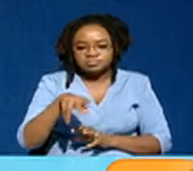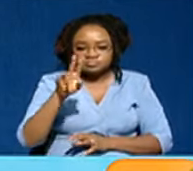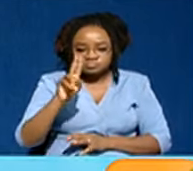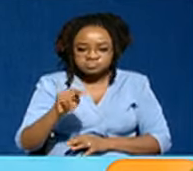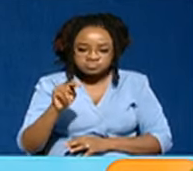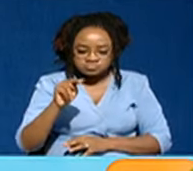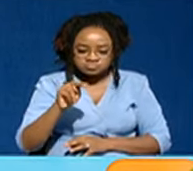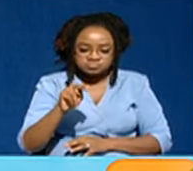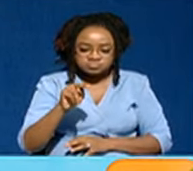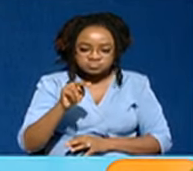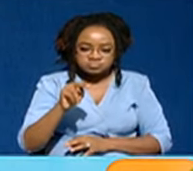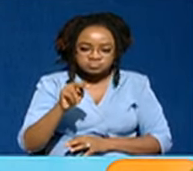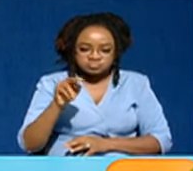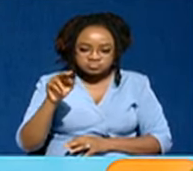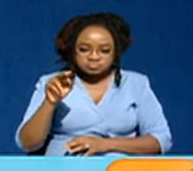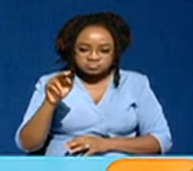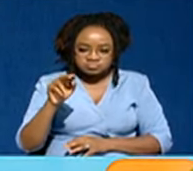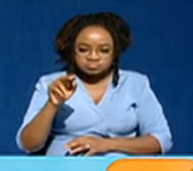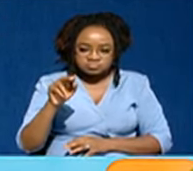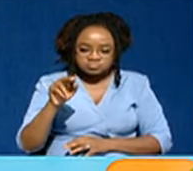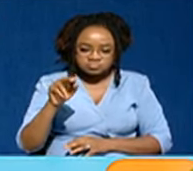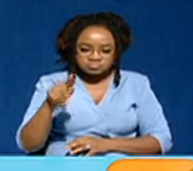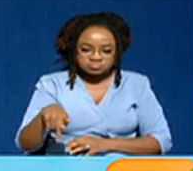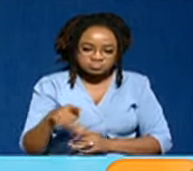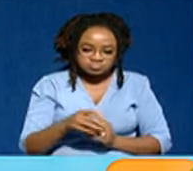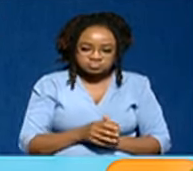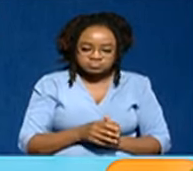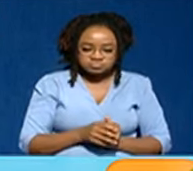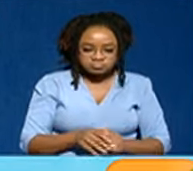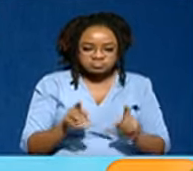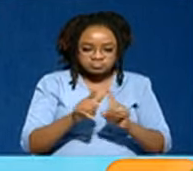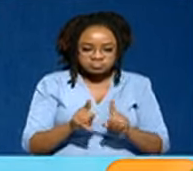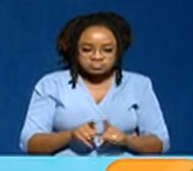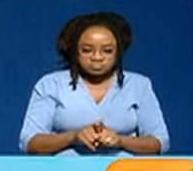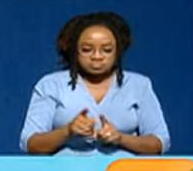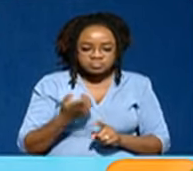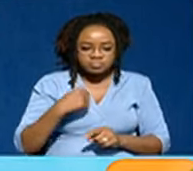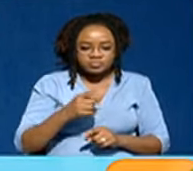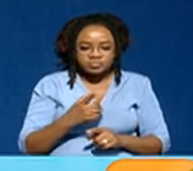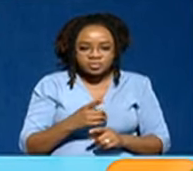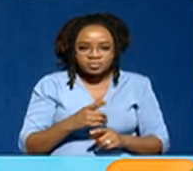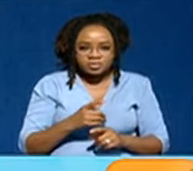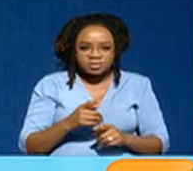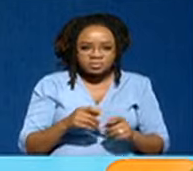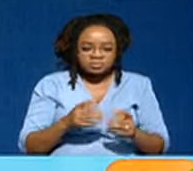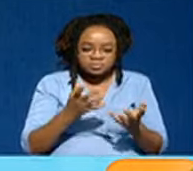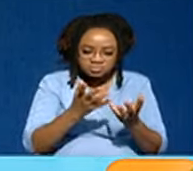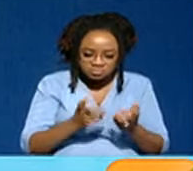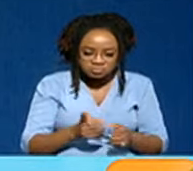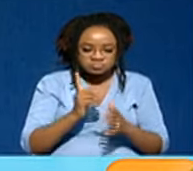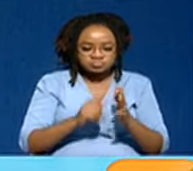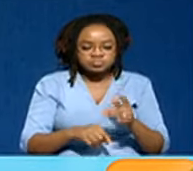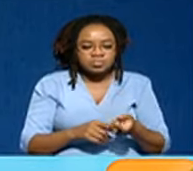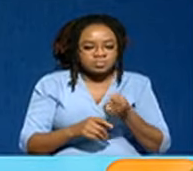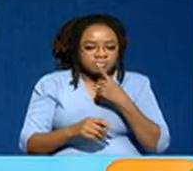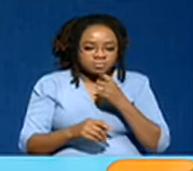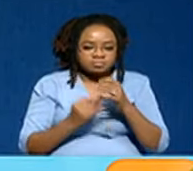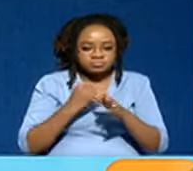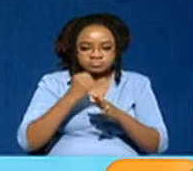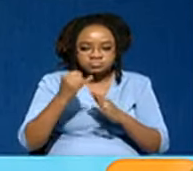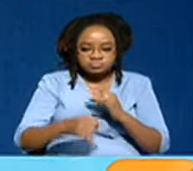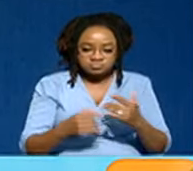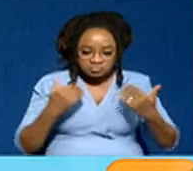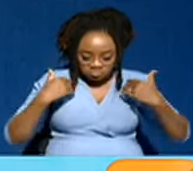status. We are talking about also the comprehensive medical insurance. As I sit here myself, I actually am not